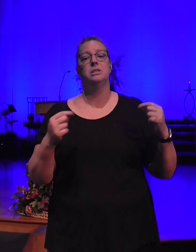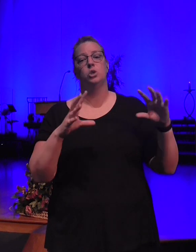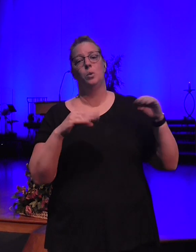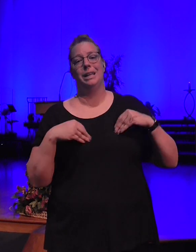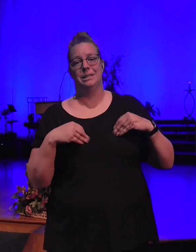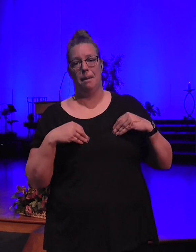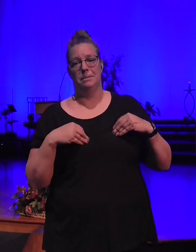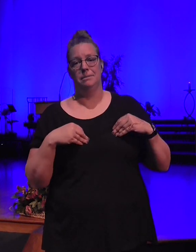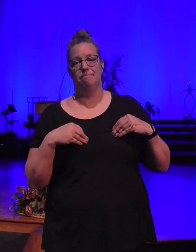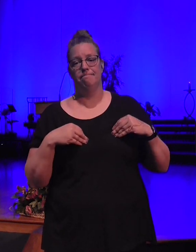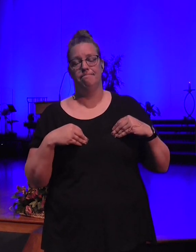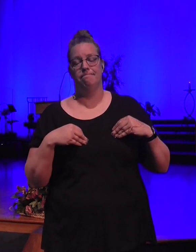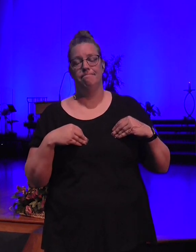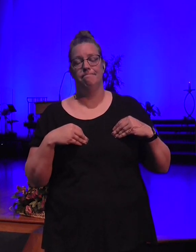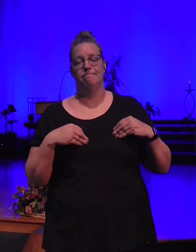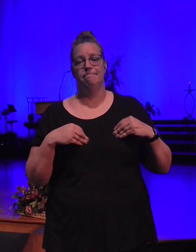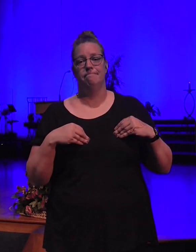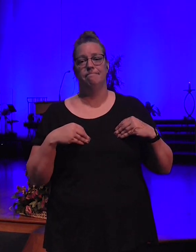accept?